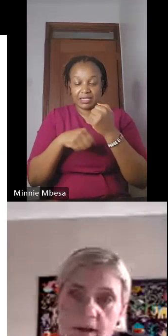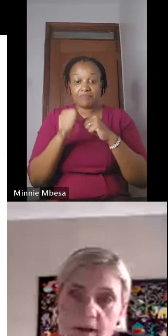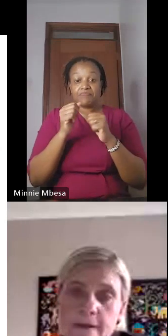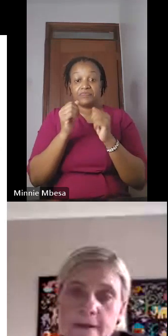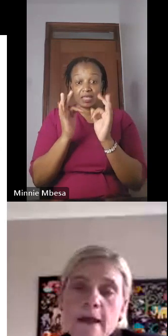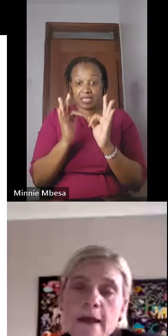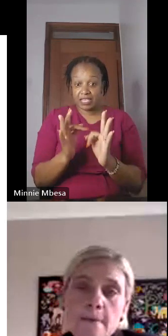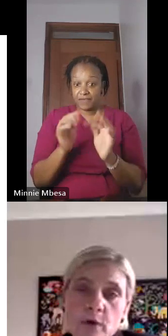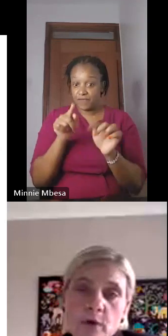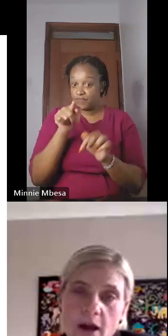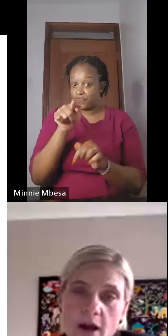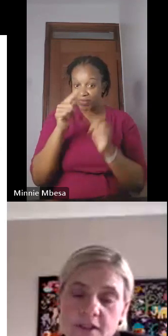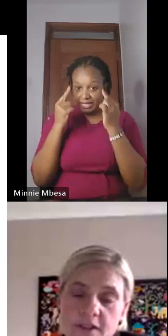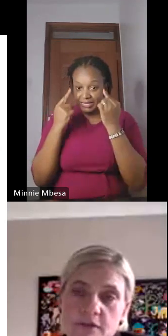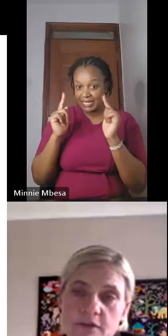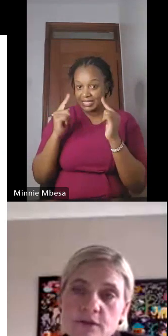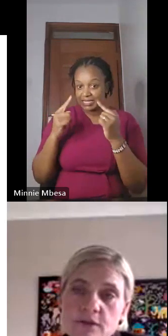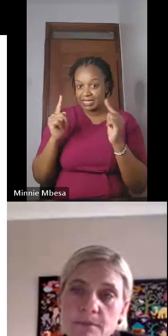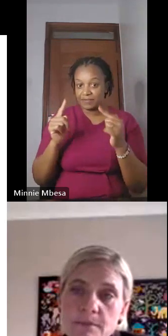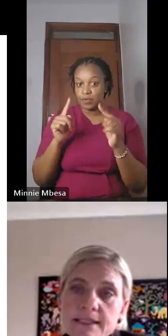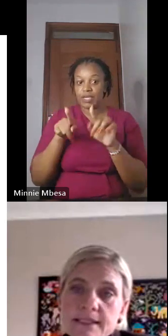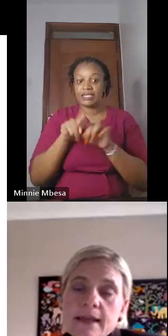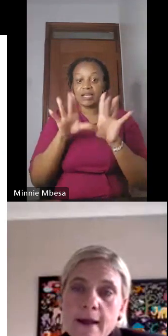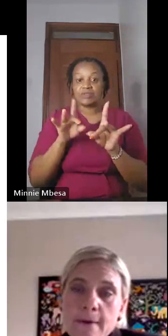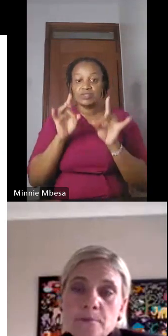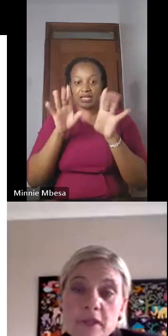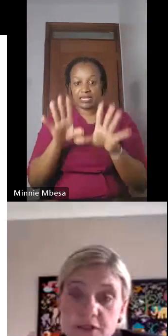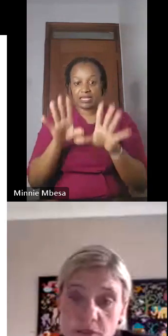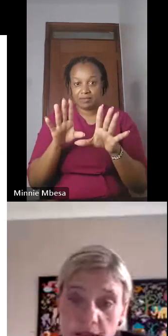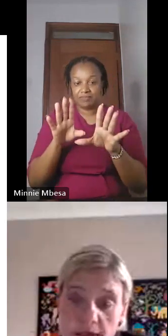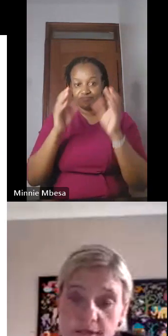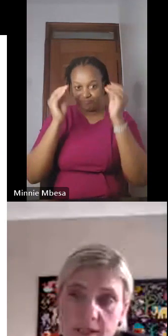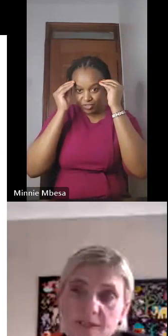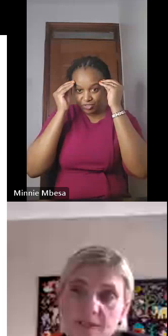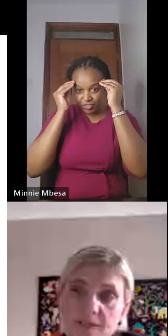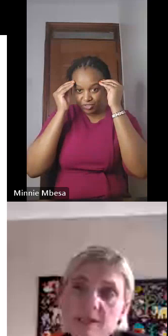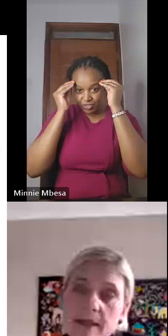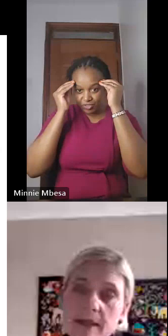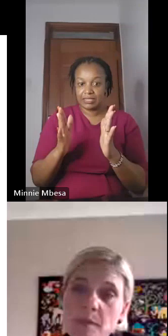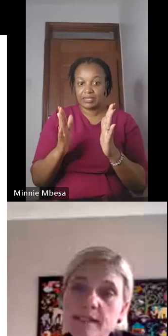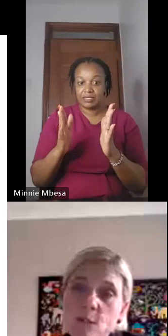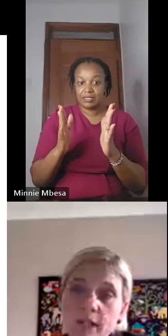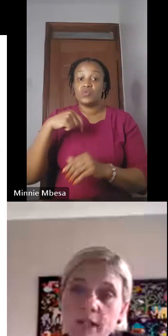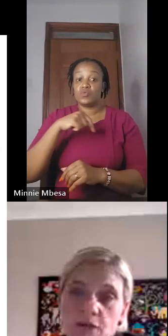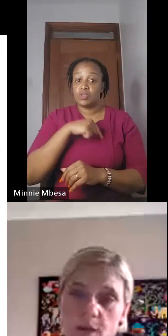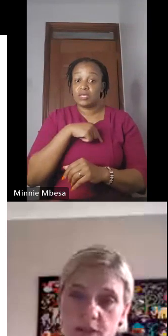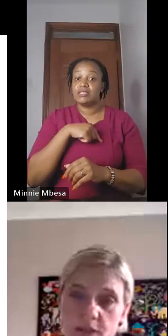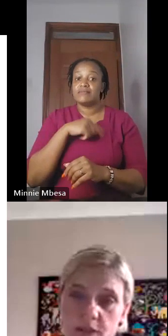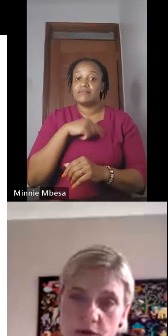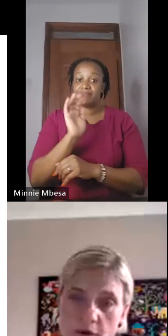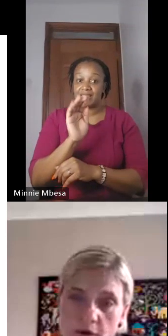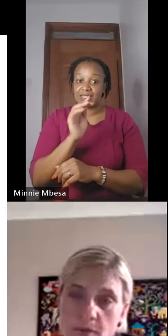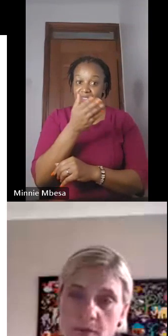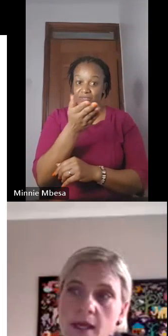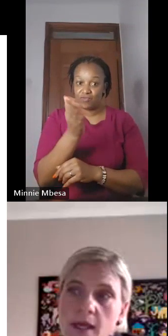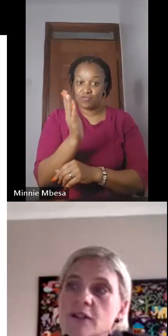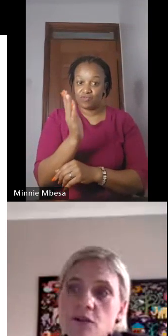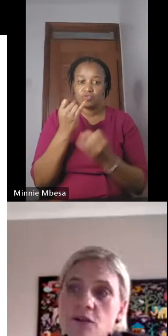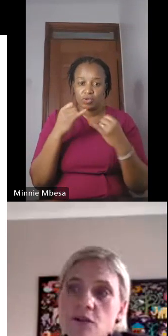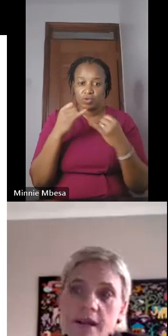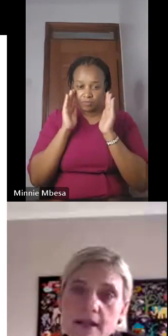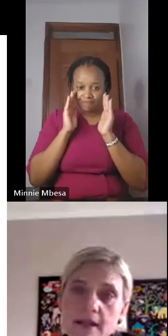Awards scholar, we ask you to commit to having a development impact when you return